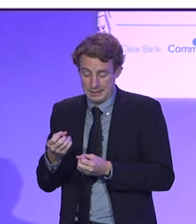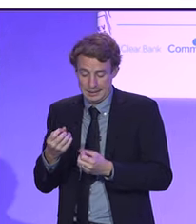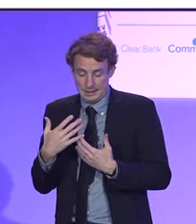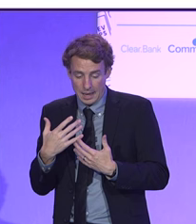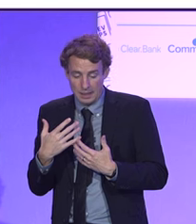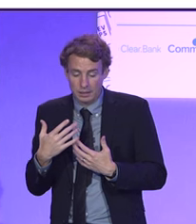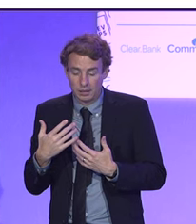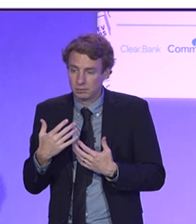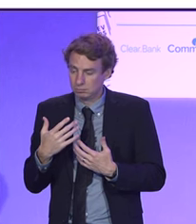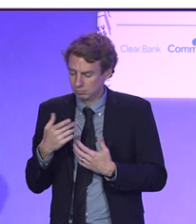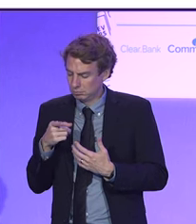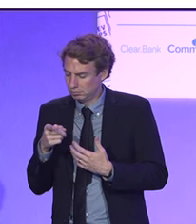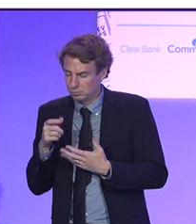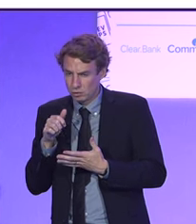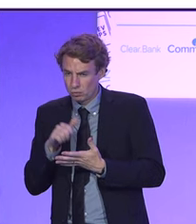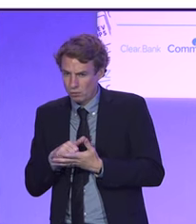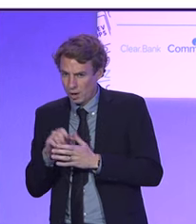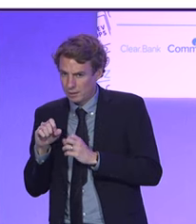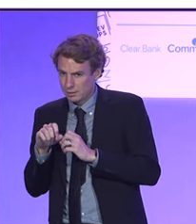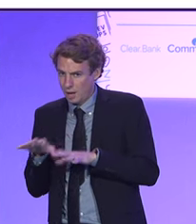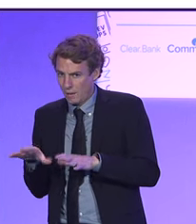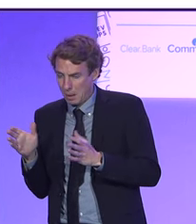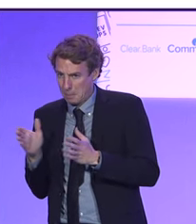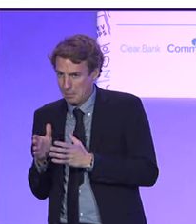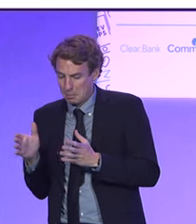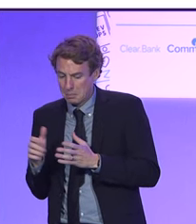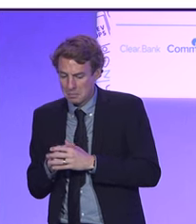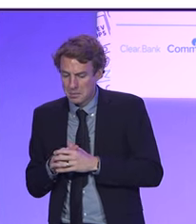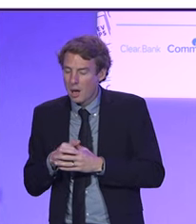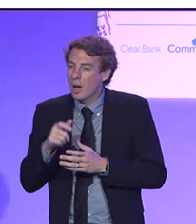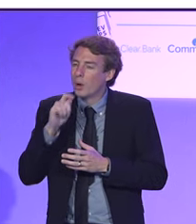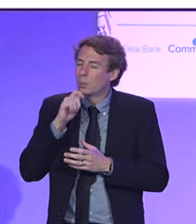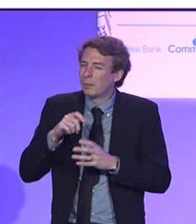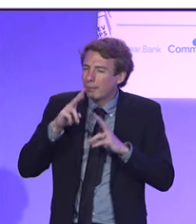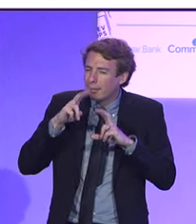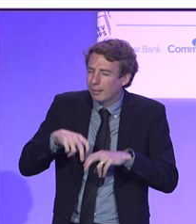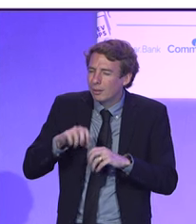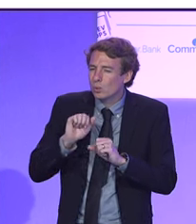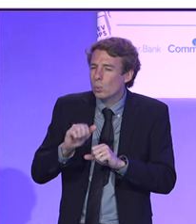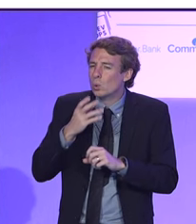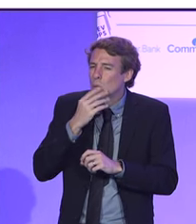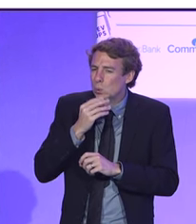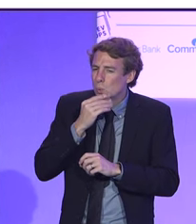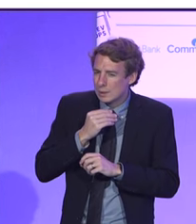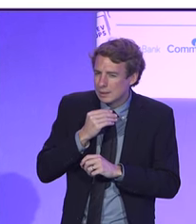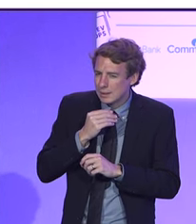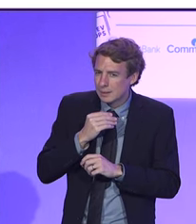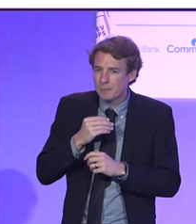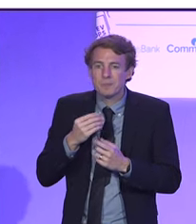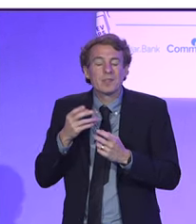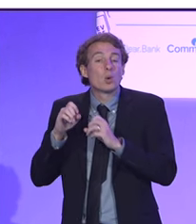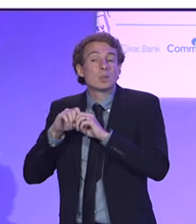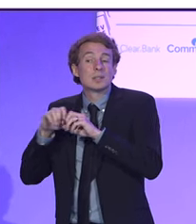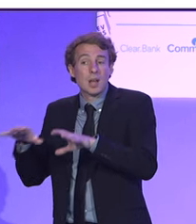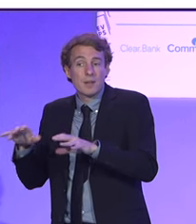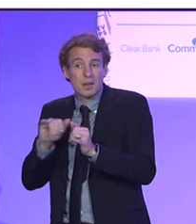is actually right-sized. It will basically look at the utilization, and typically for a server, if a server is utilized less